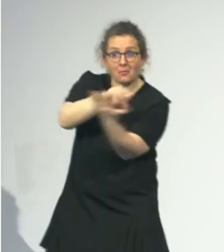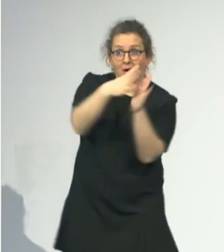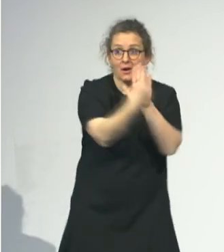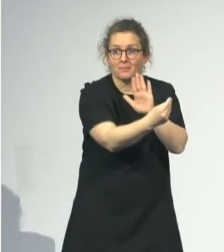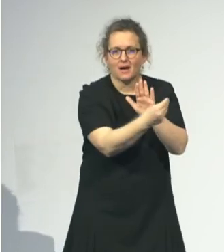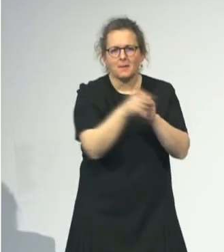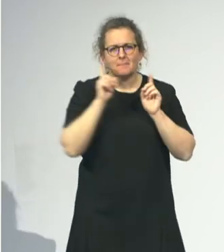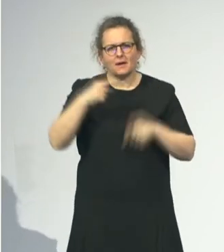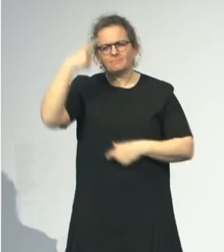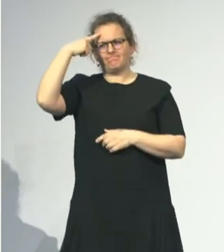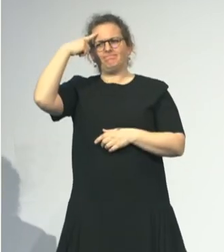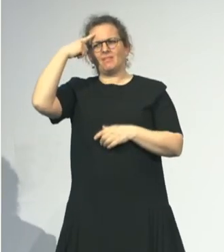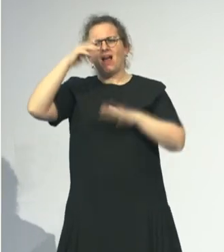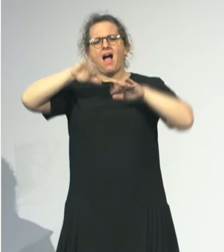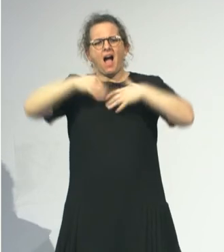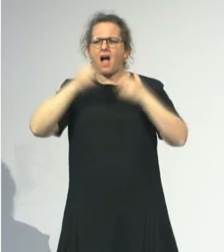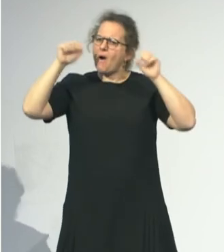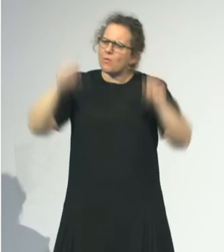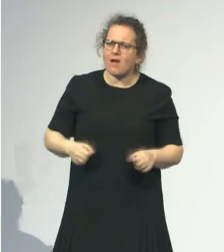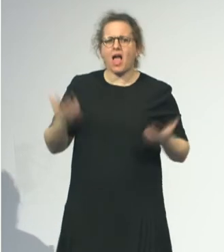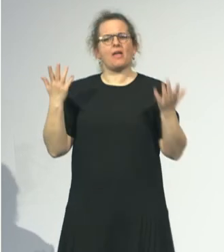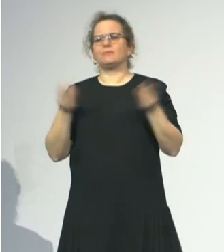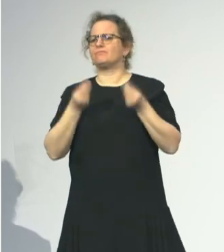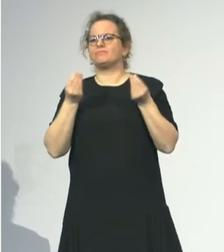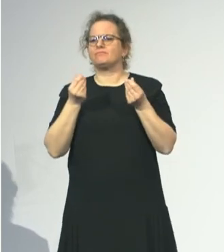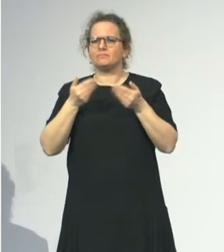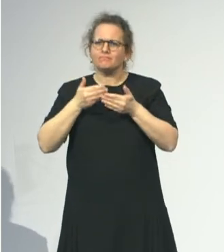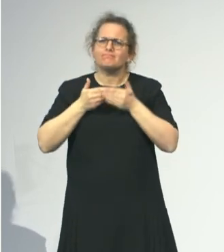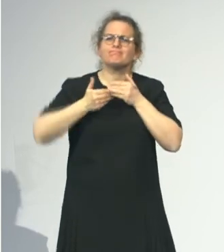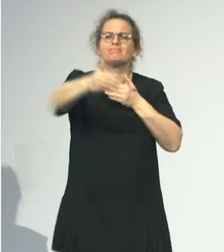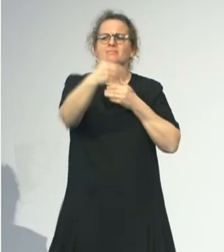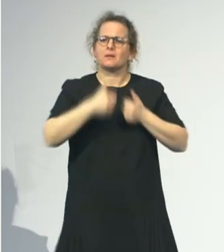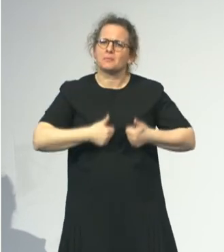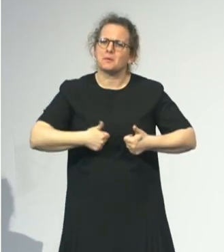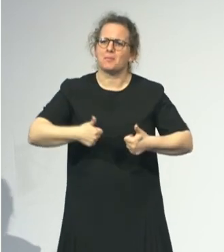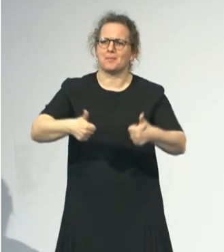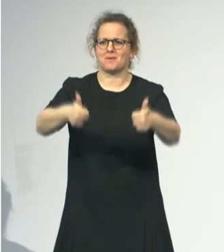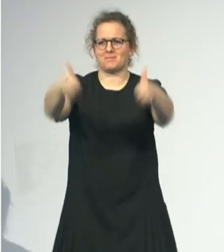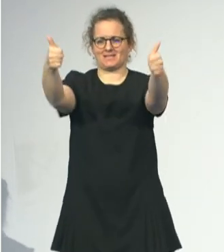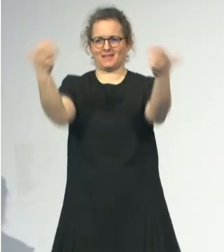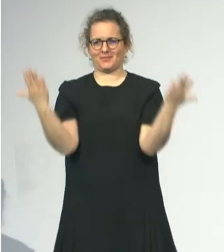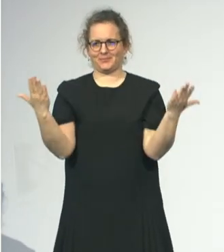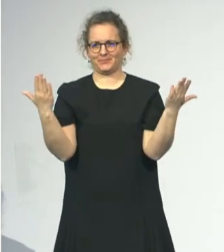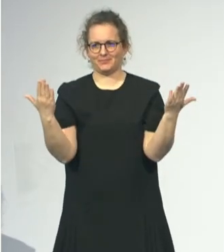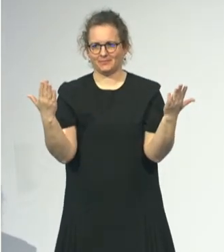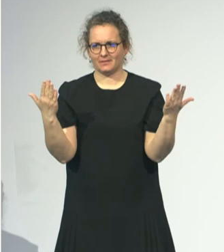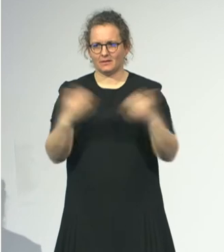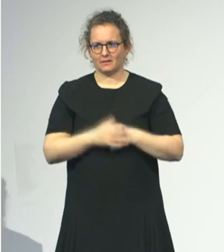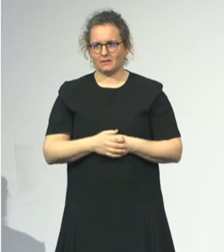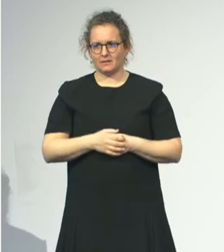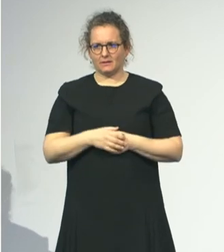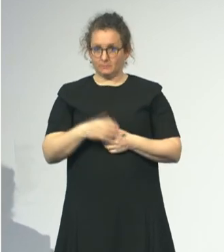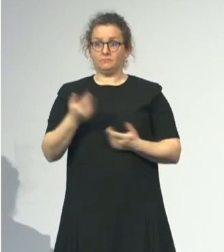can I be better? How can become bigger my impact when I come